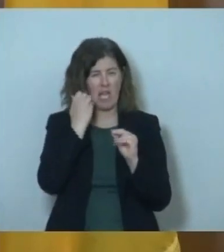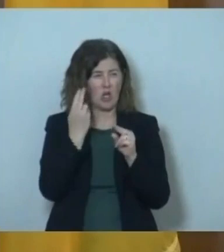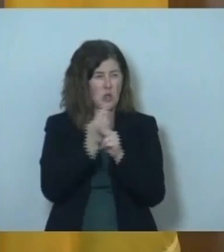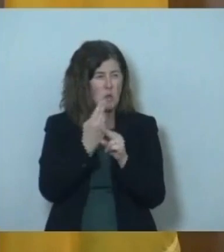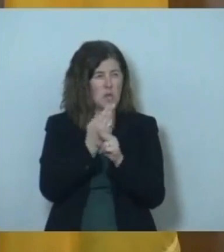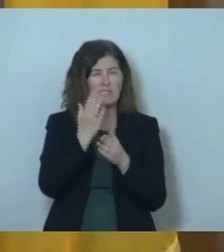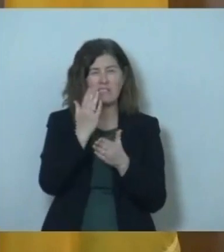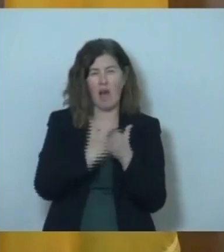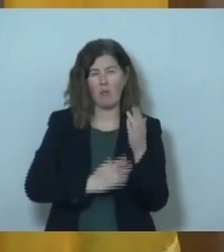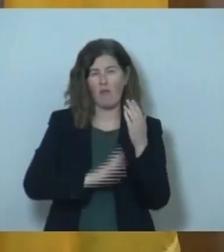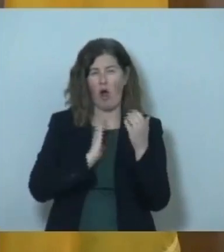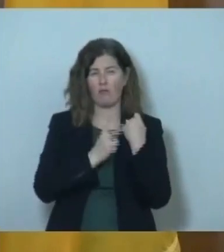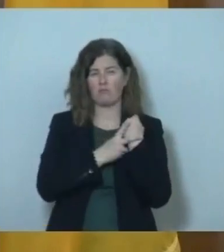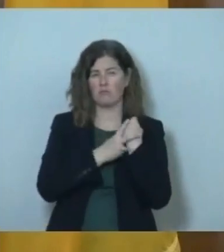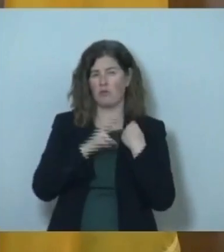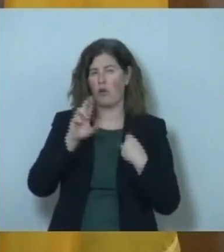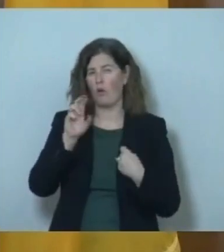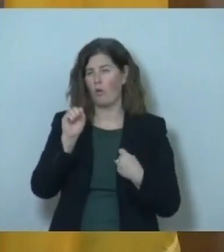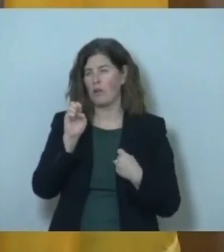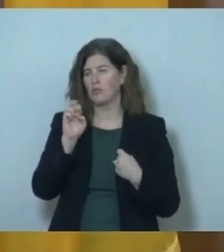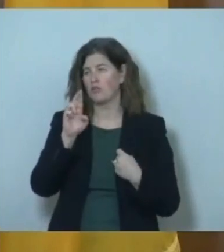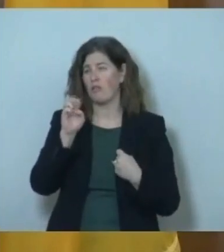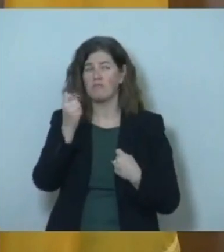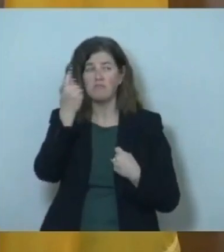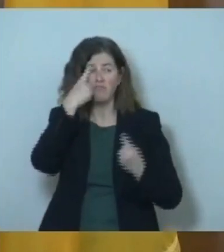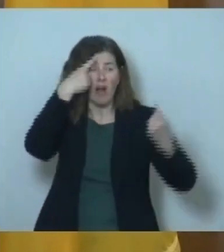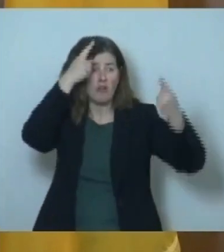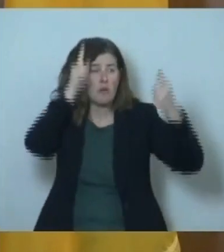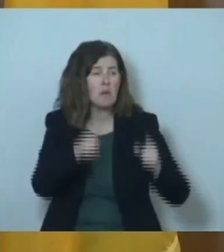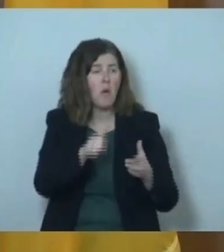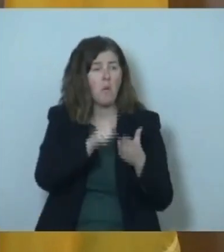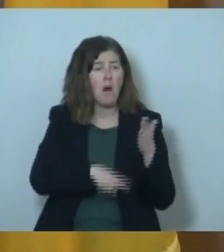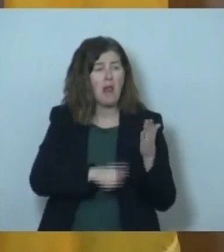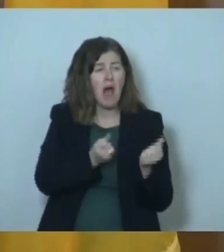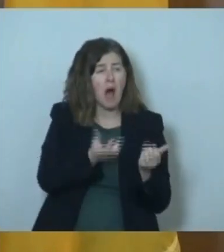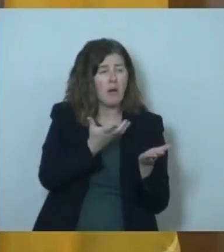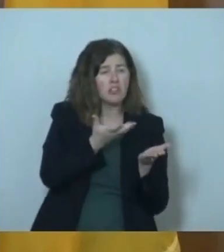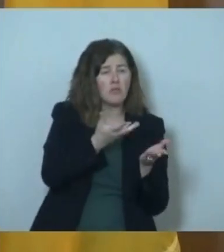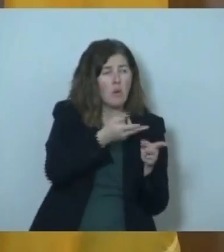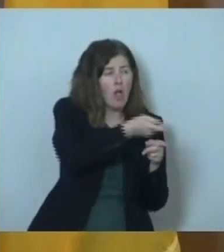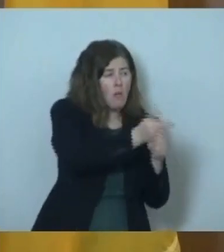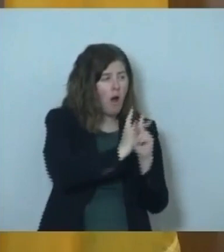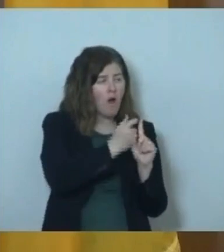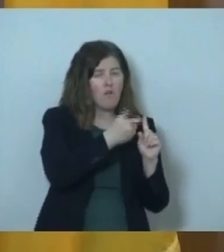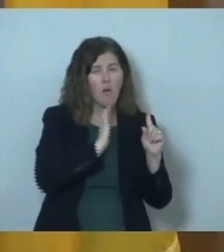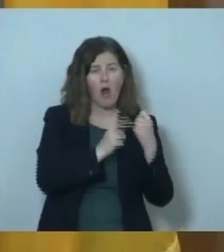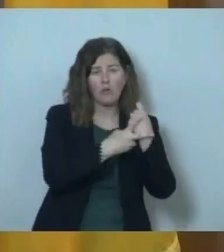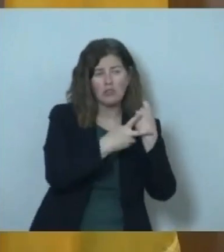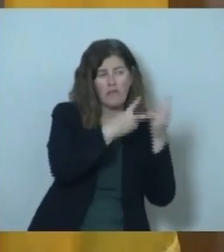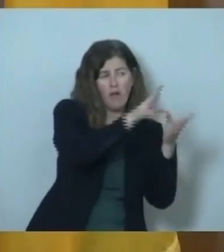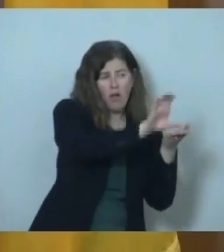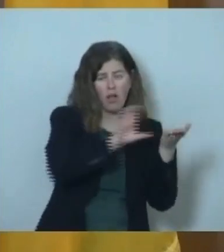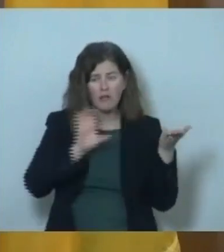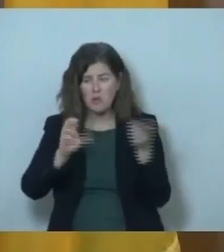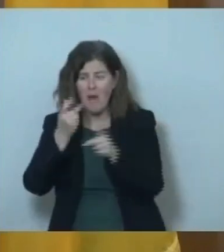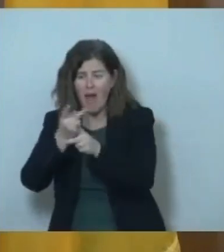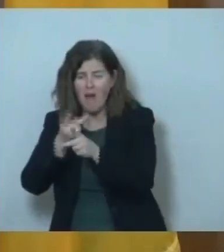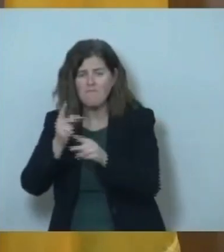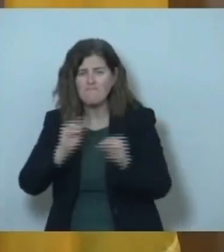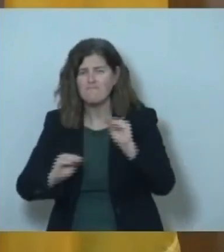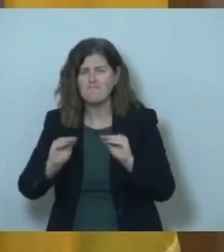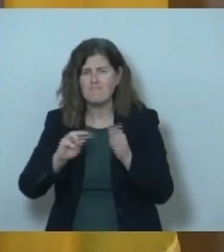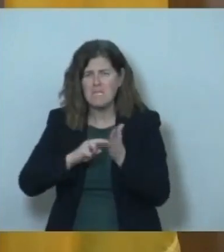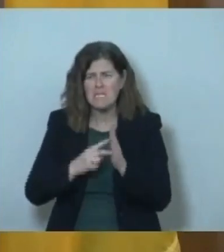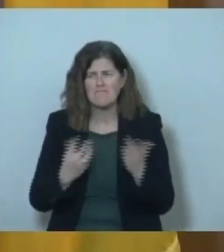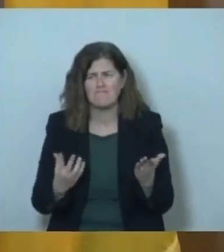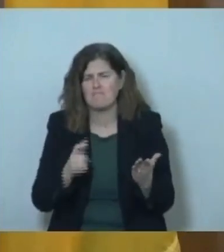percentage of the reserves. There's been no agreement about what that percentage is to deal with the budget deficits. And for people watching, what does that